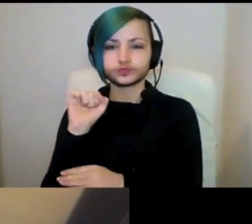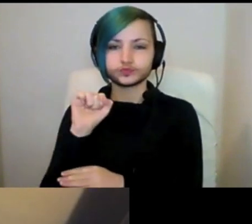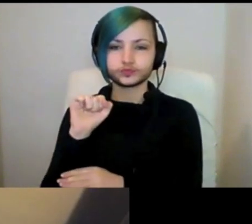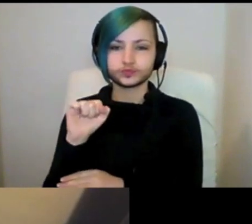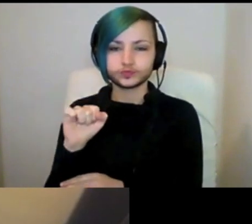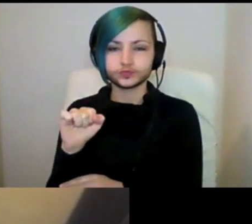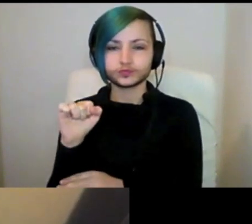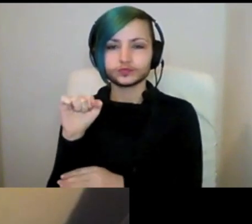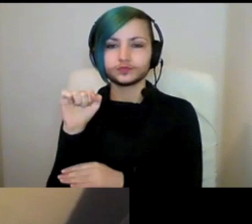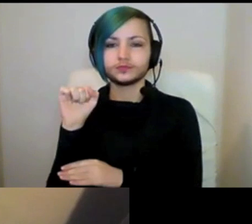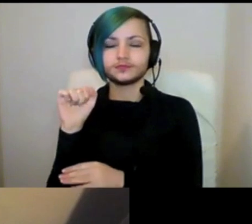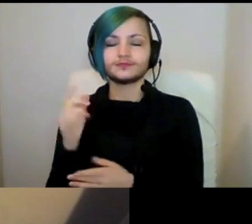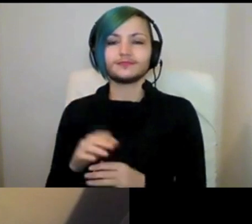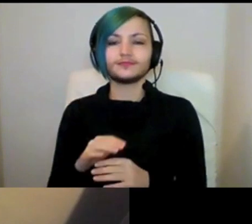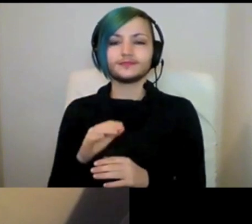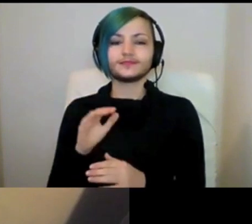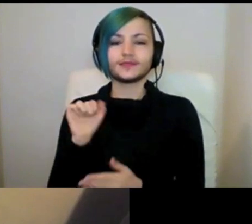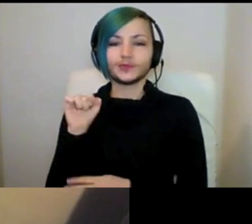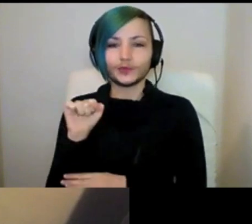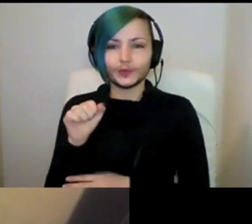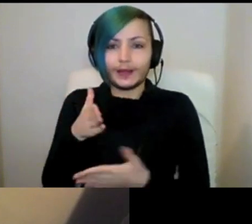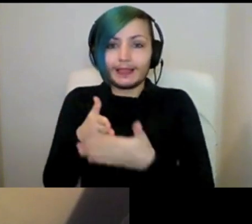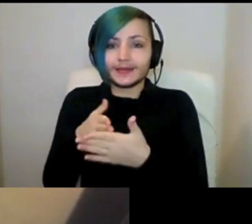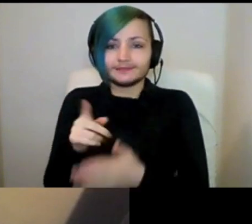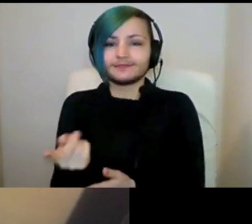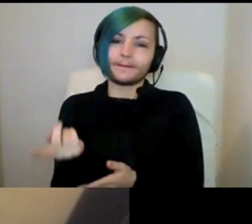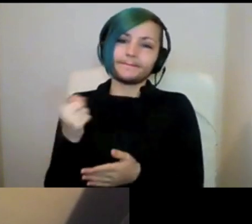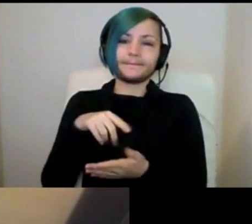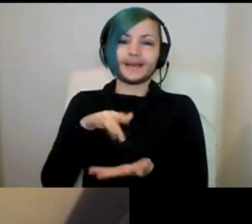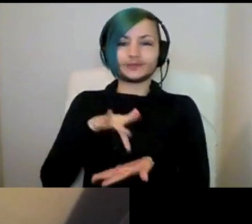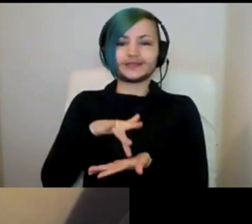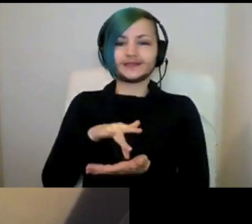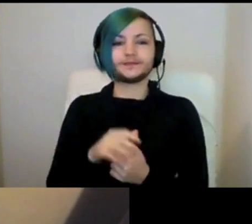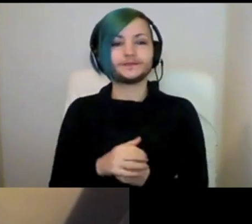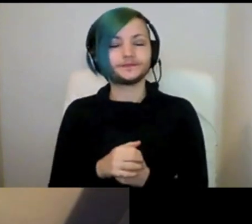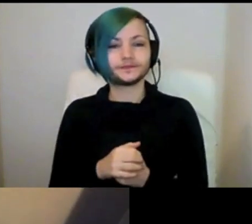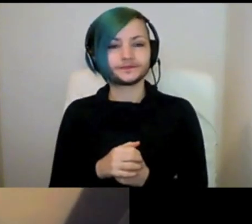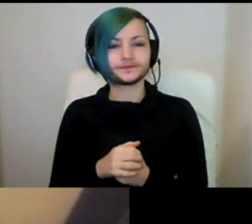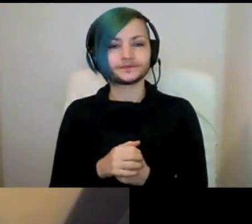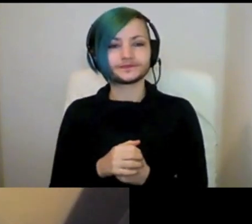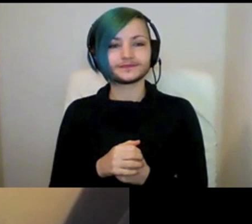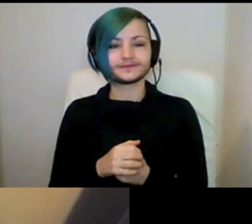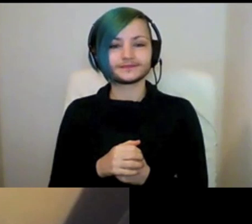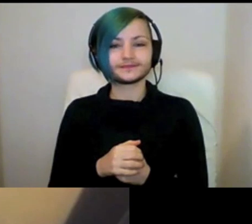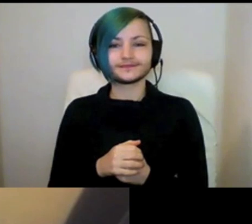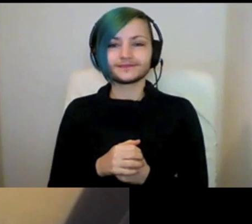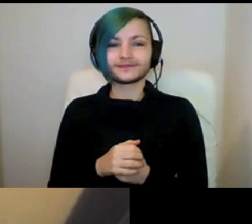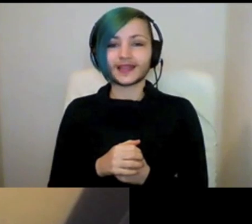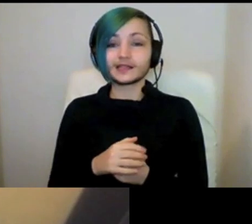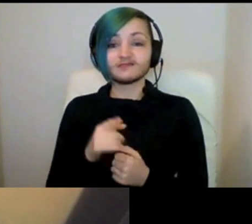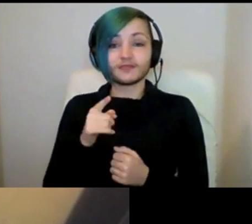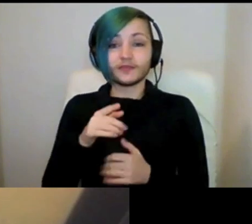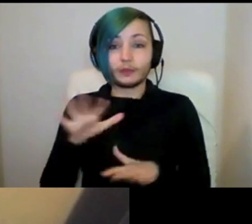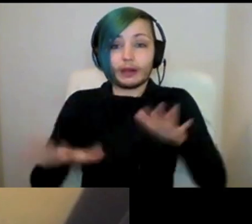to center? So that's our little exercise. And don't chastise yourself if you wobble or